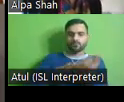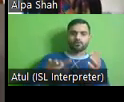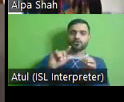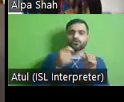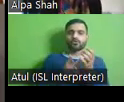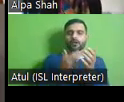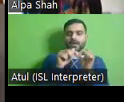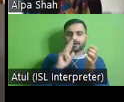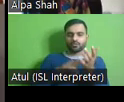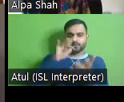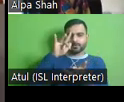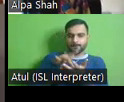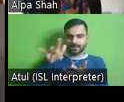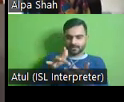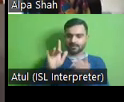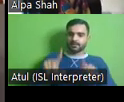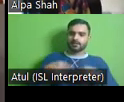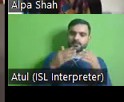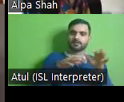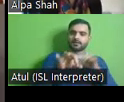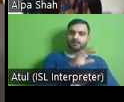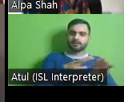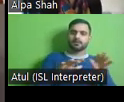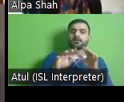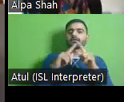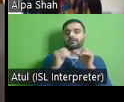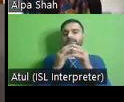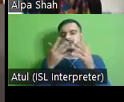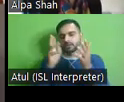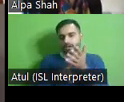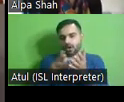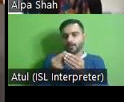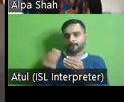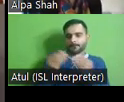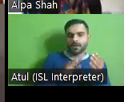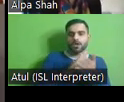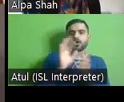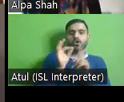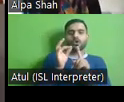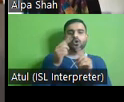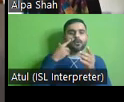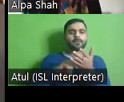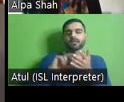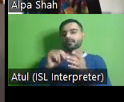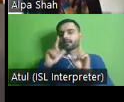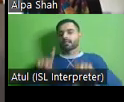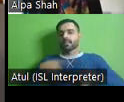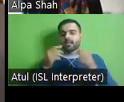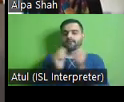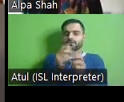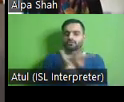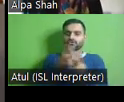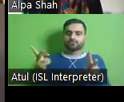Uraus. And I wasn't living in a city or a town, not hopping and popping out in and out of people's lives with surveys